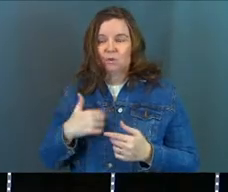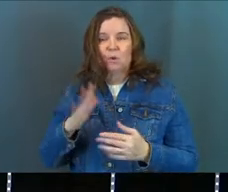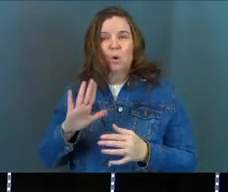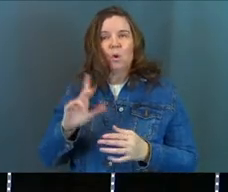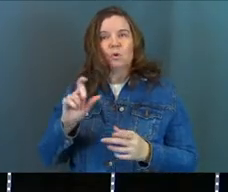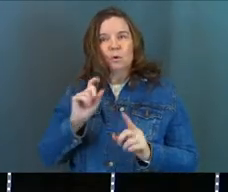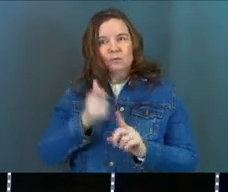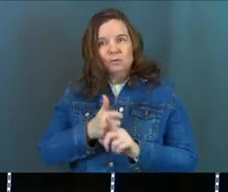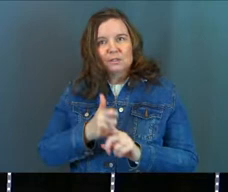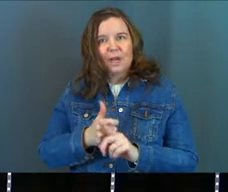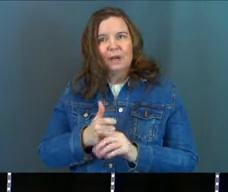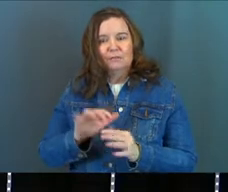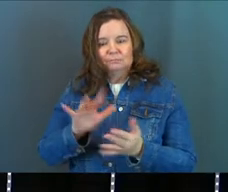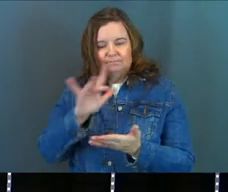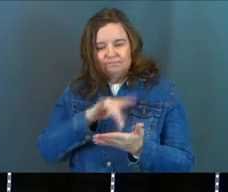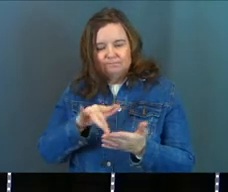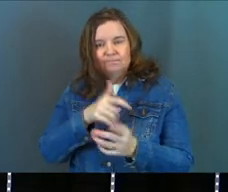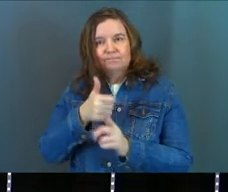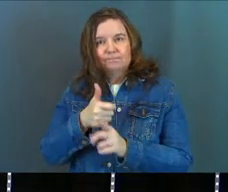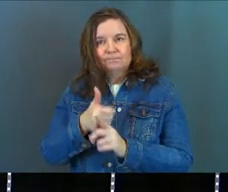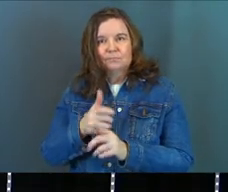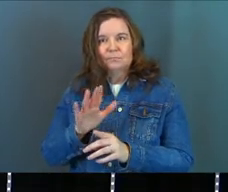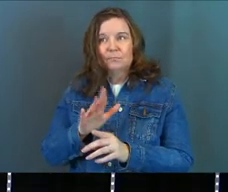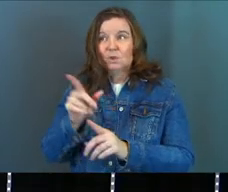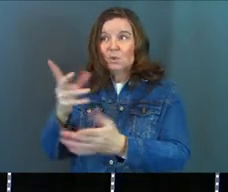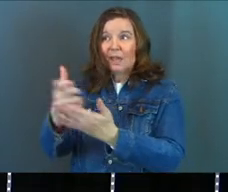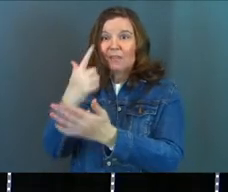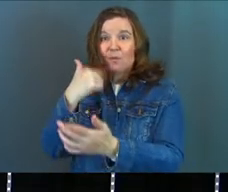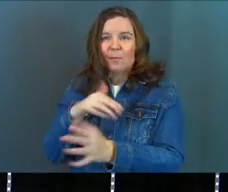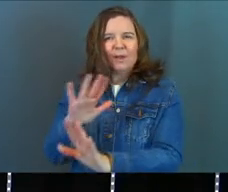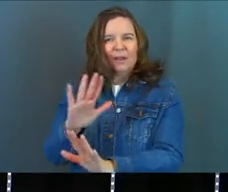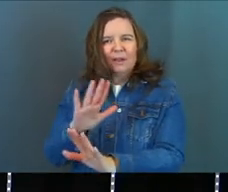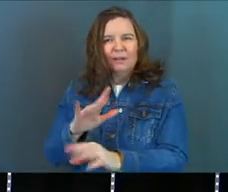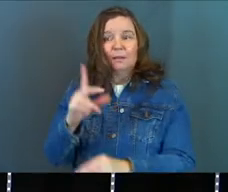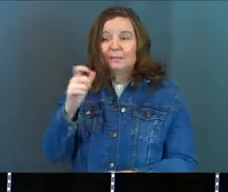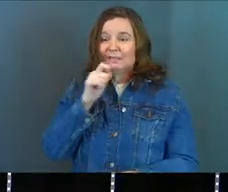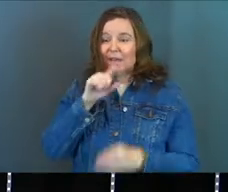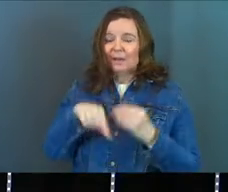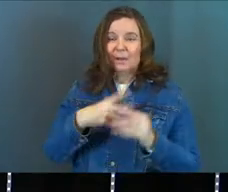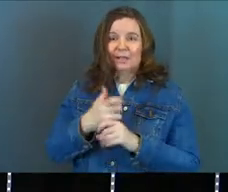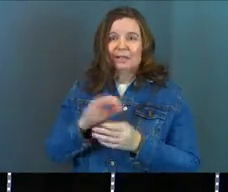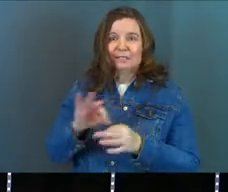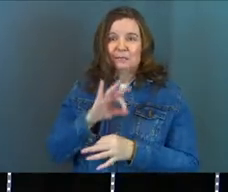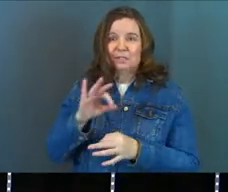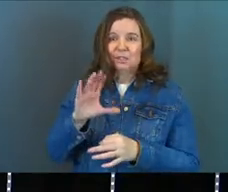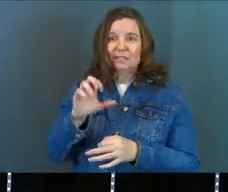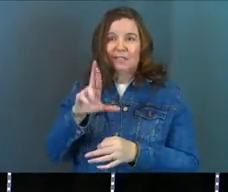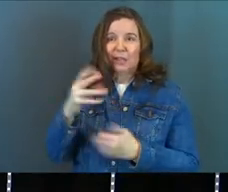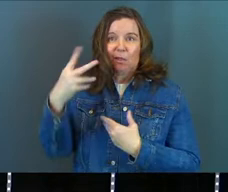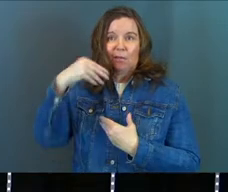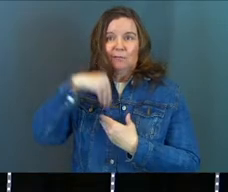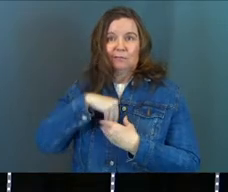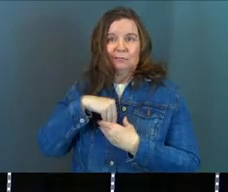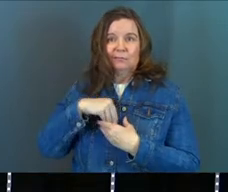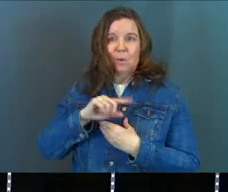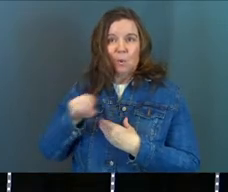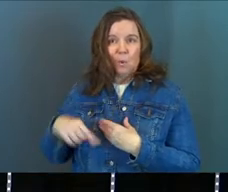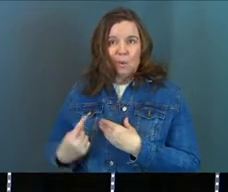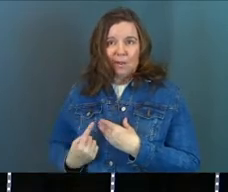no, you've got to go gather the manna for me. No, they don't. Because it's not about getting spiritual calories into your